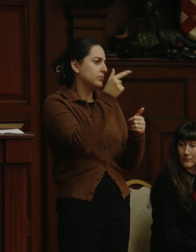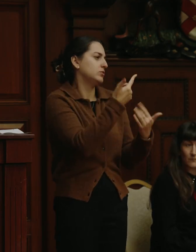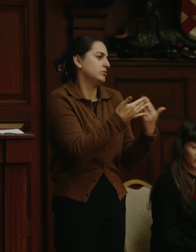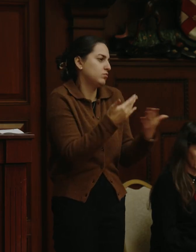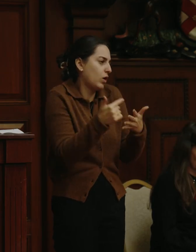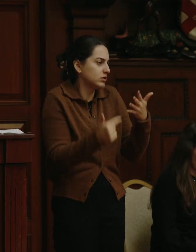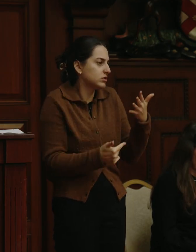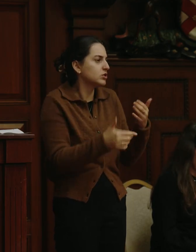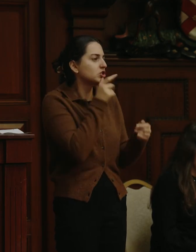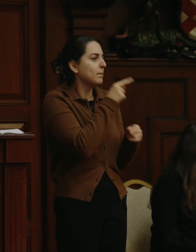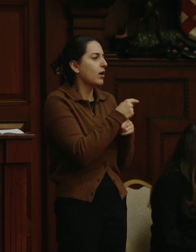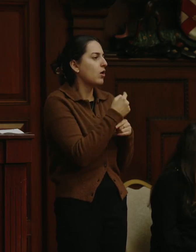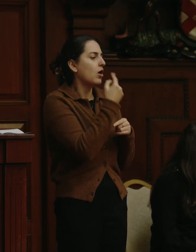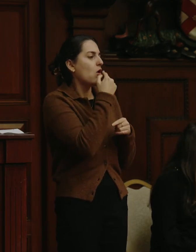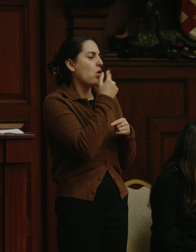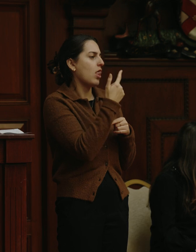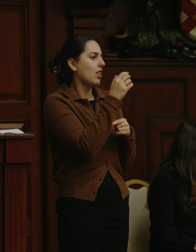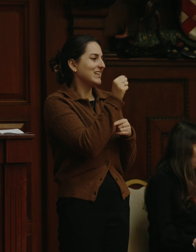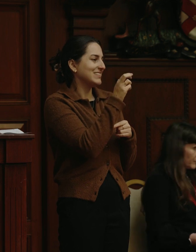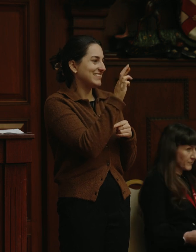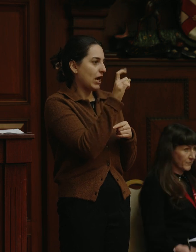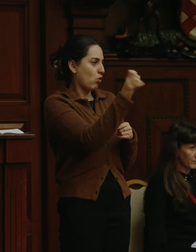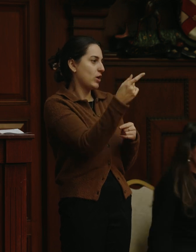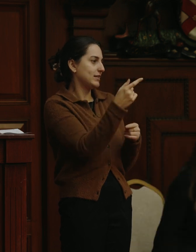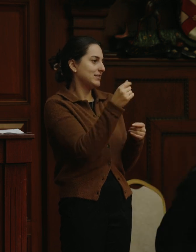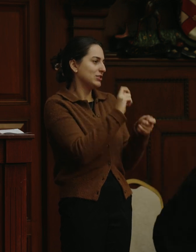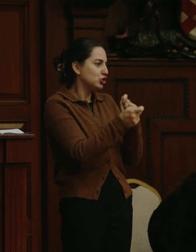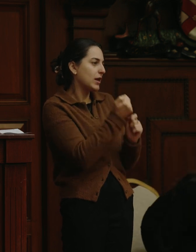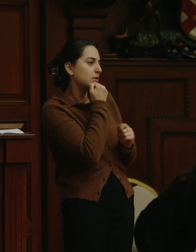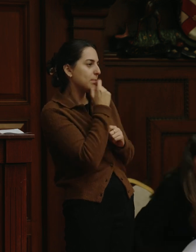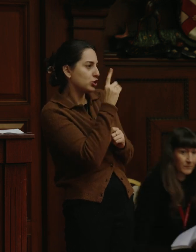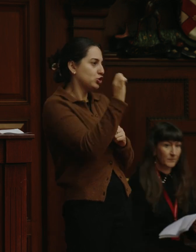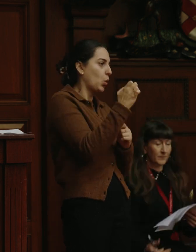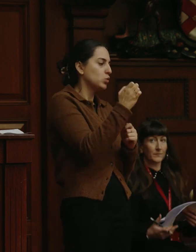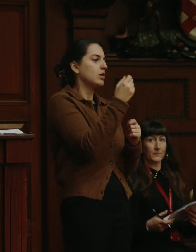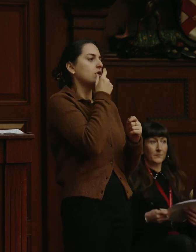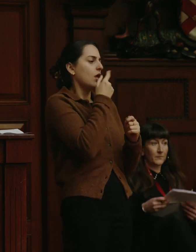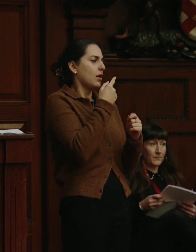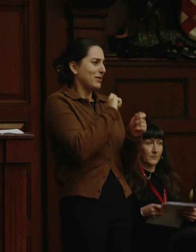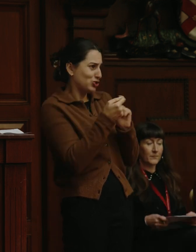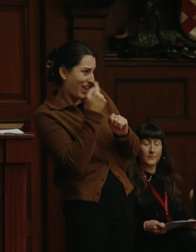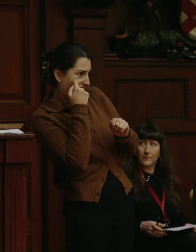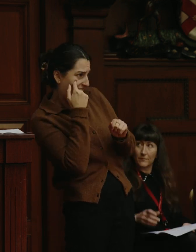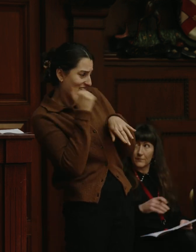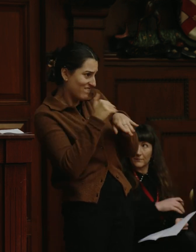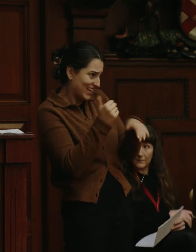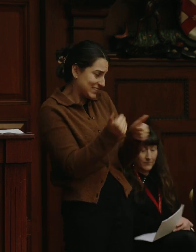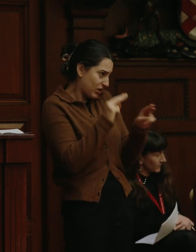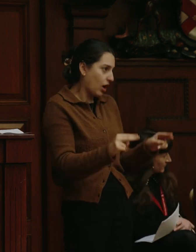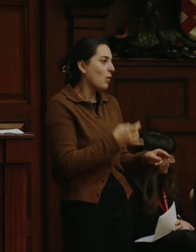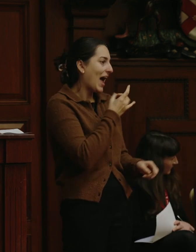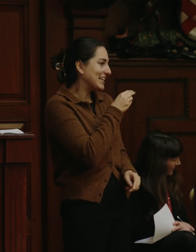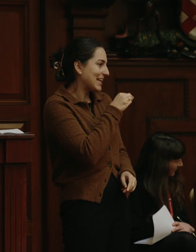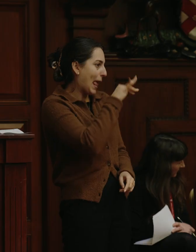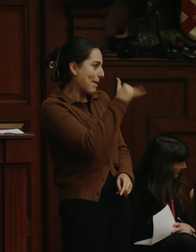around if oral steroids dosage being changed, does it have a negative impact on eye symptoms? So we might ask Emily to comment a little bit